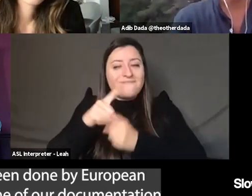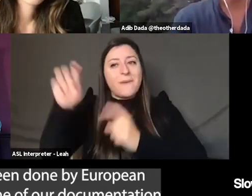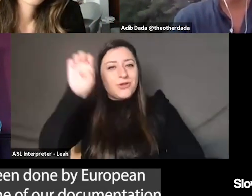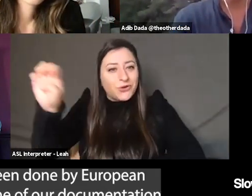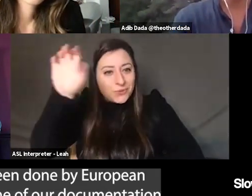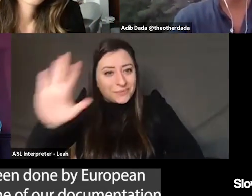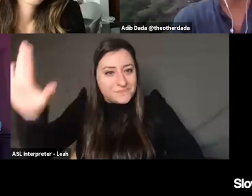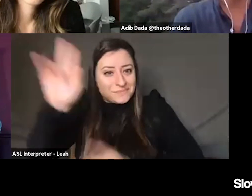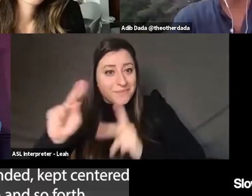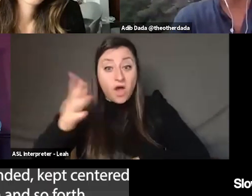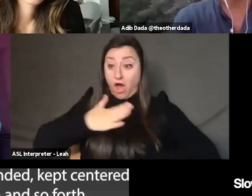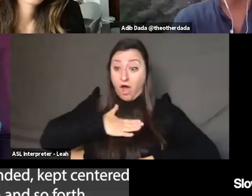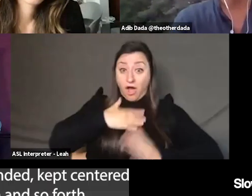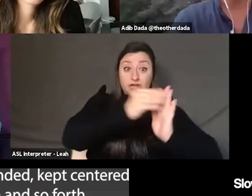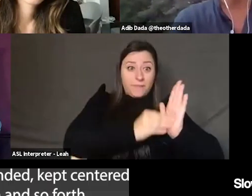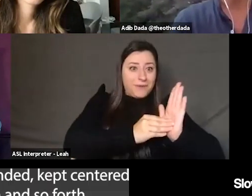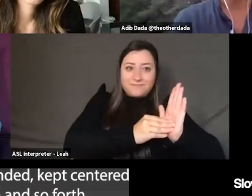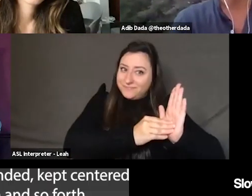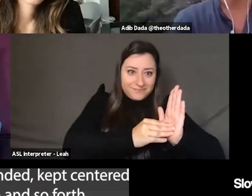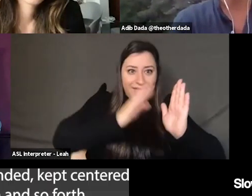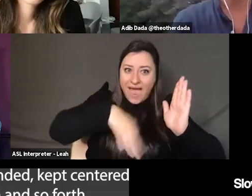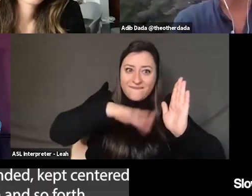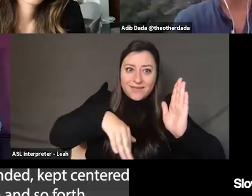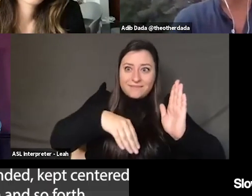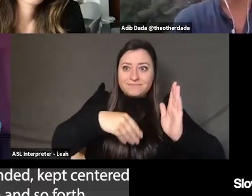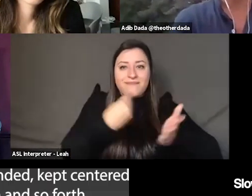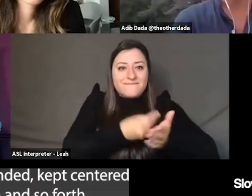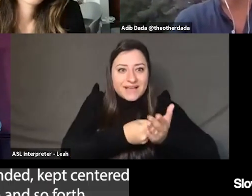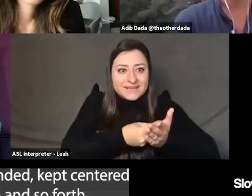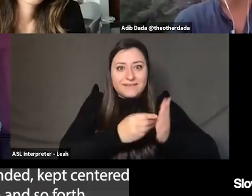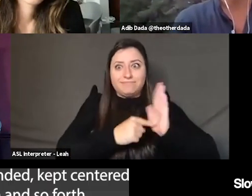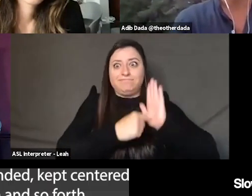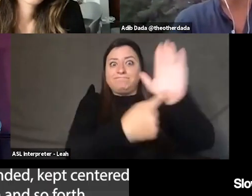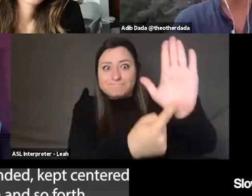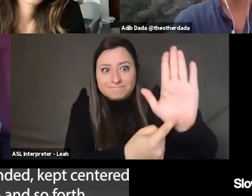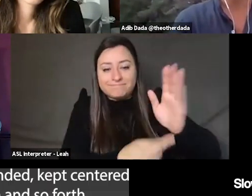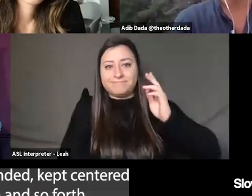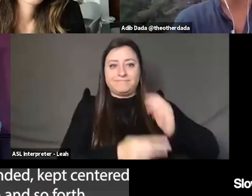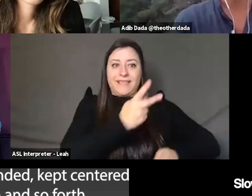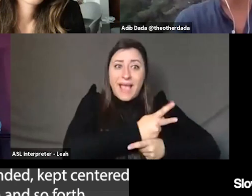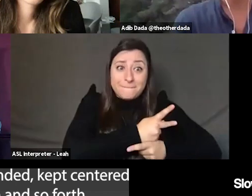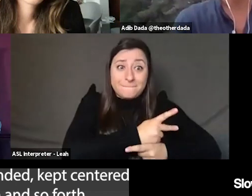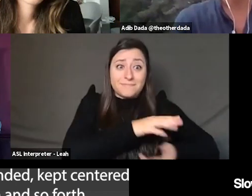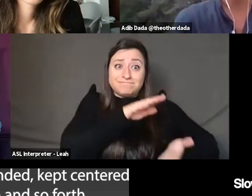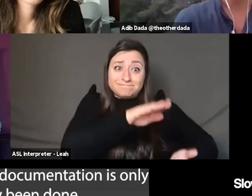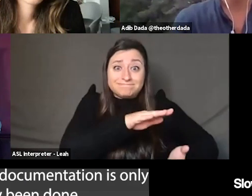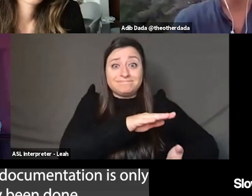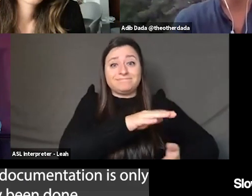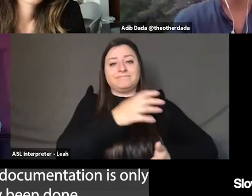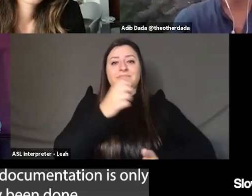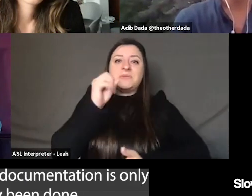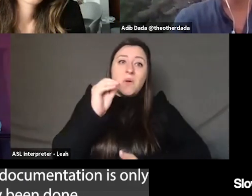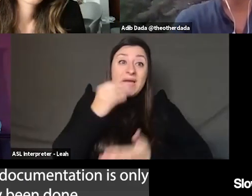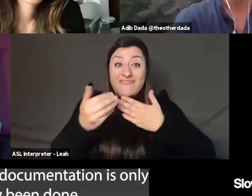our documentation has not been funded, kept, centered, and so on and so forth. And